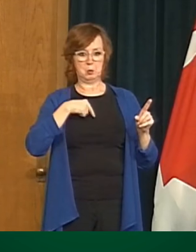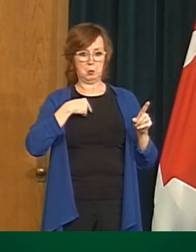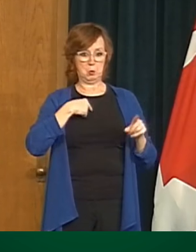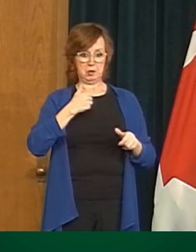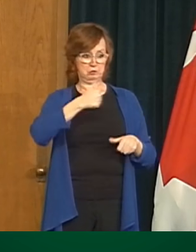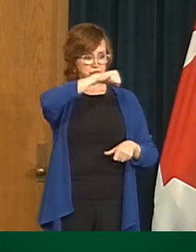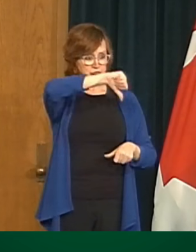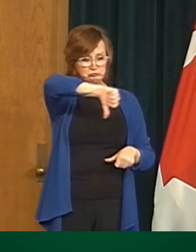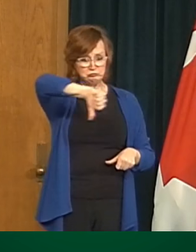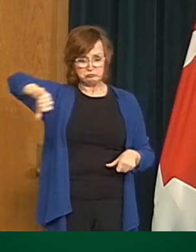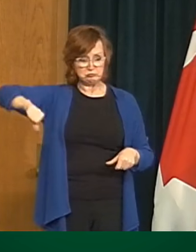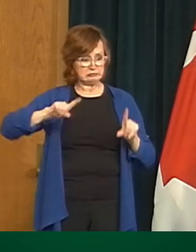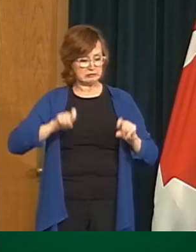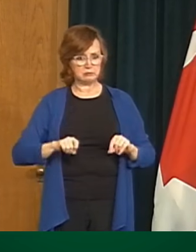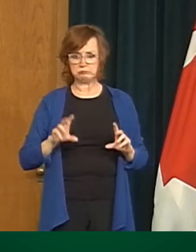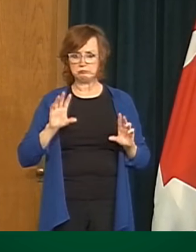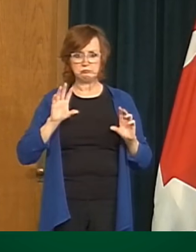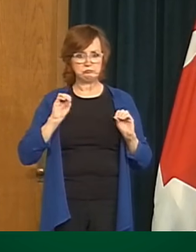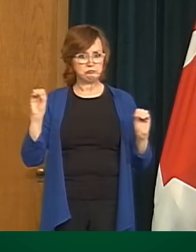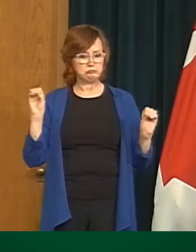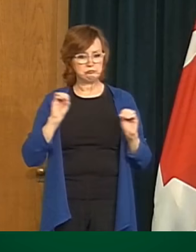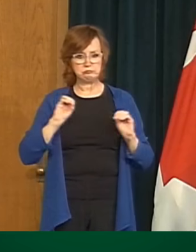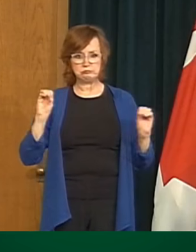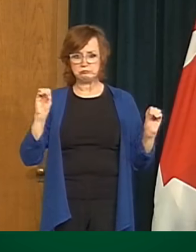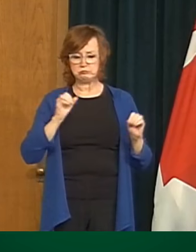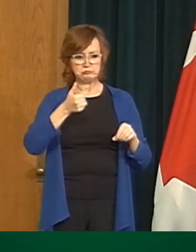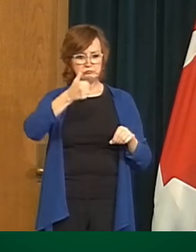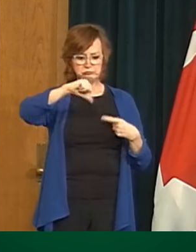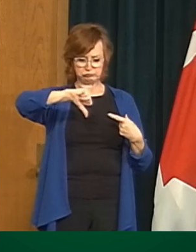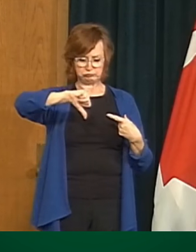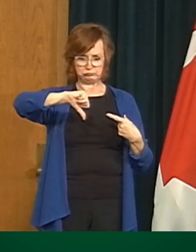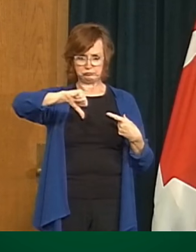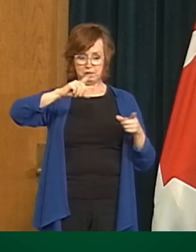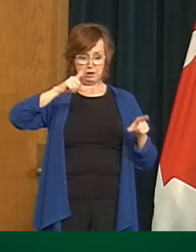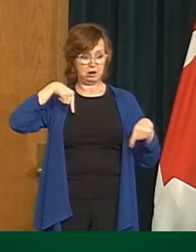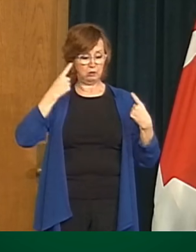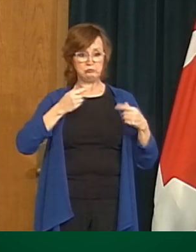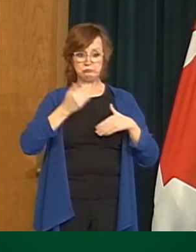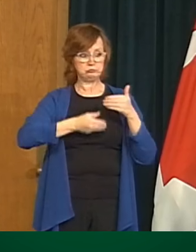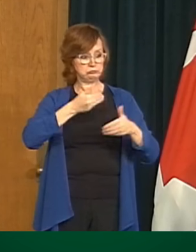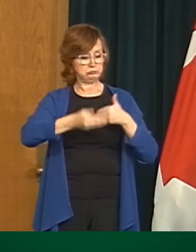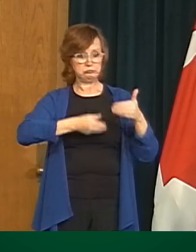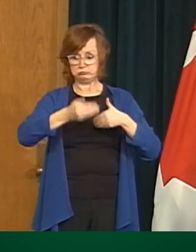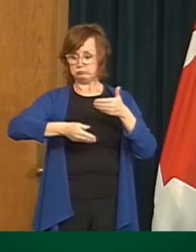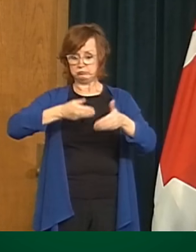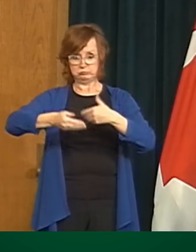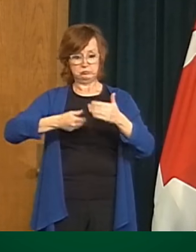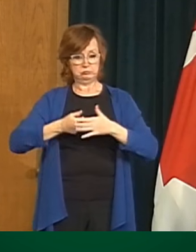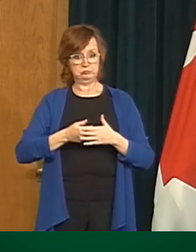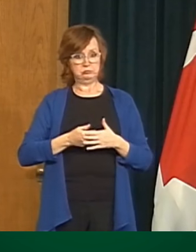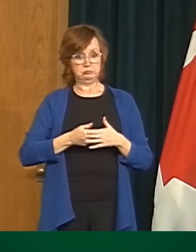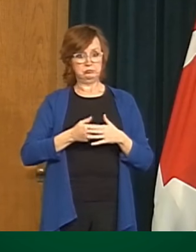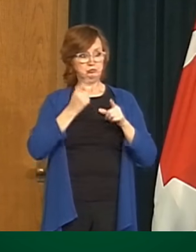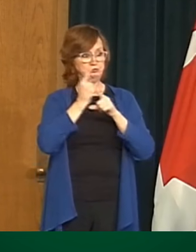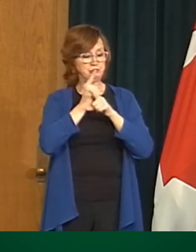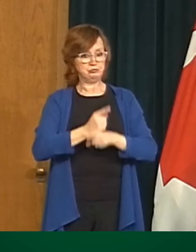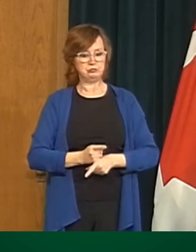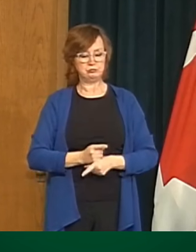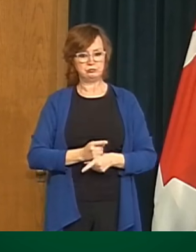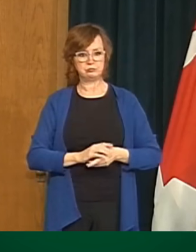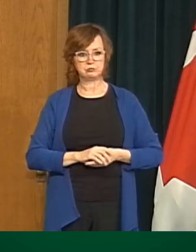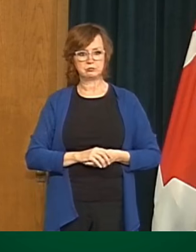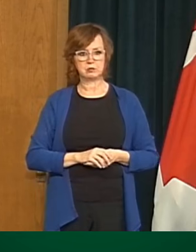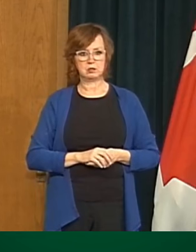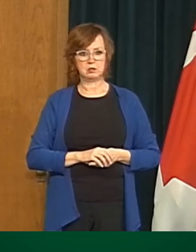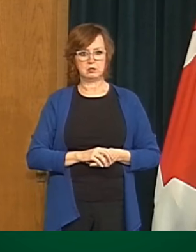of days and for the foreseeable future, until we're able to ensure that we are